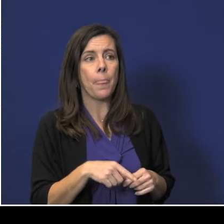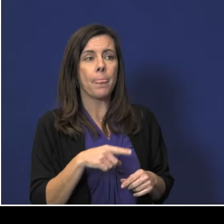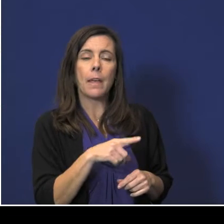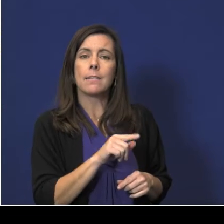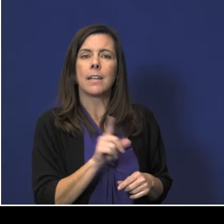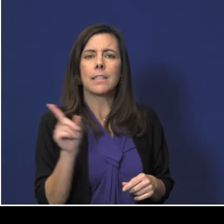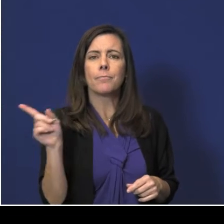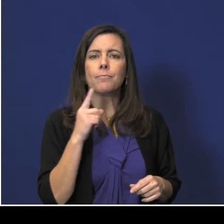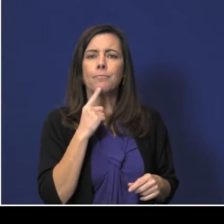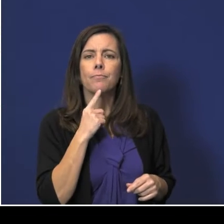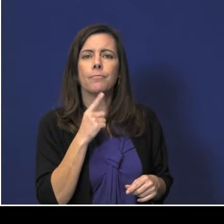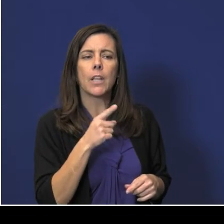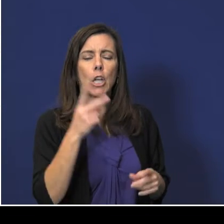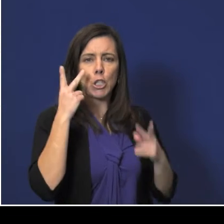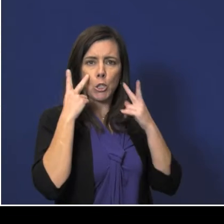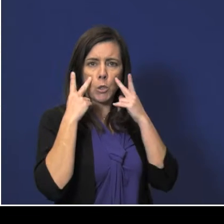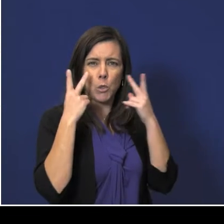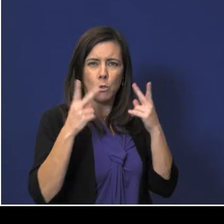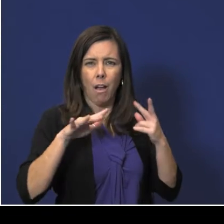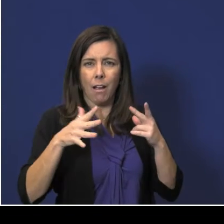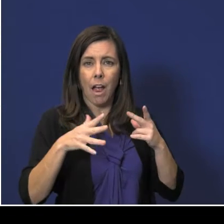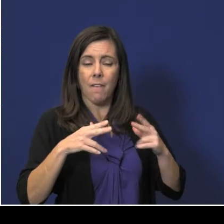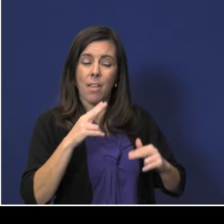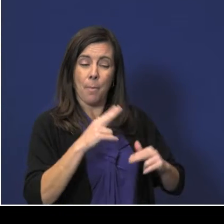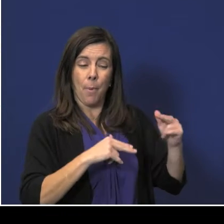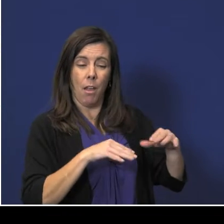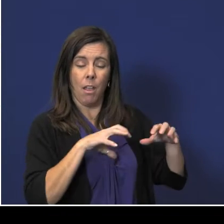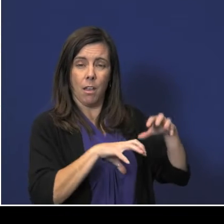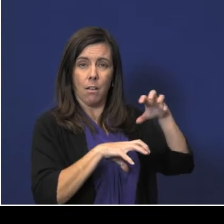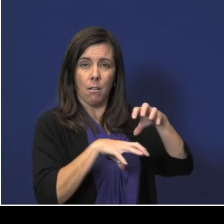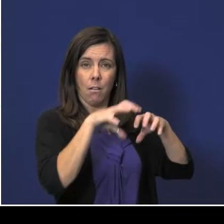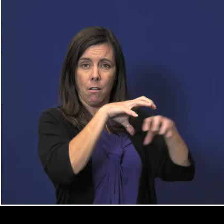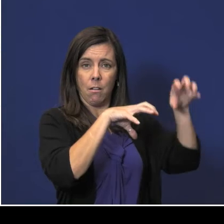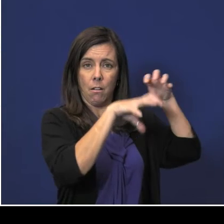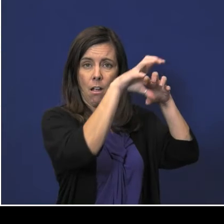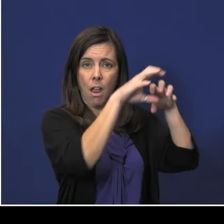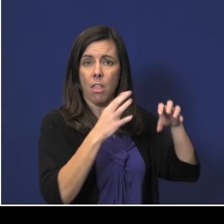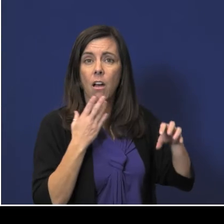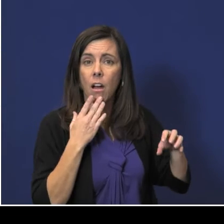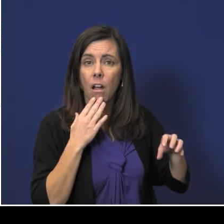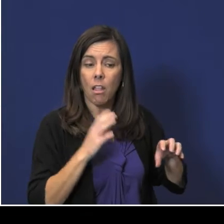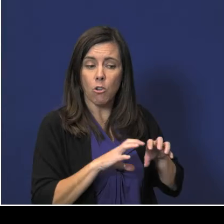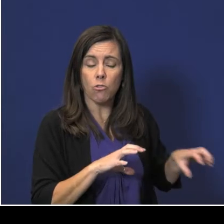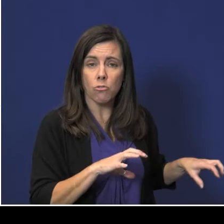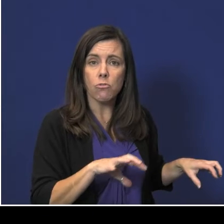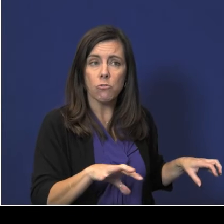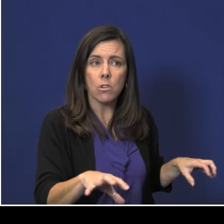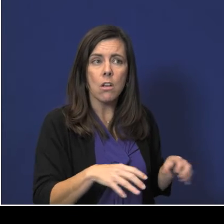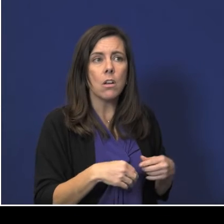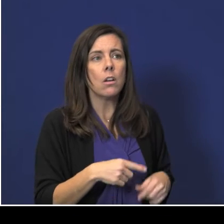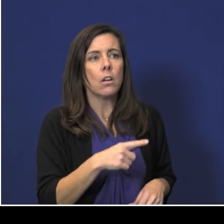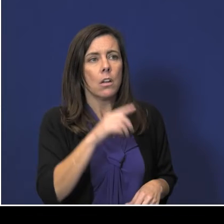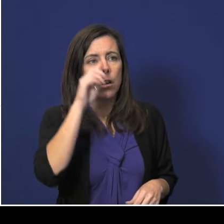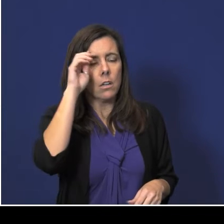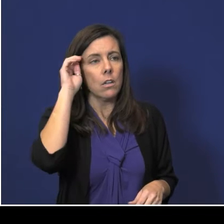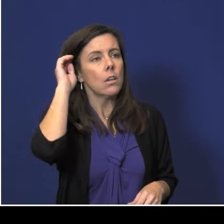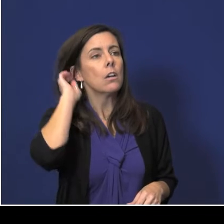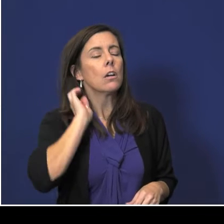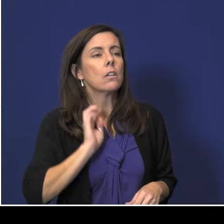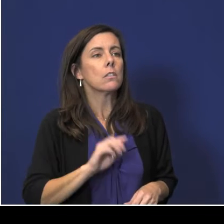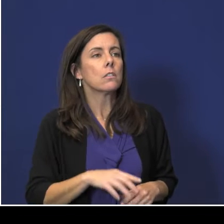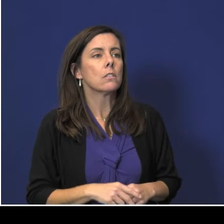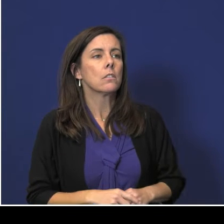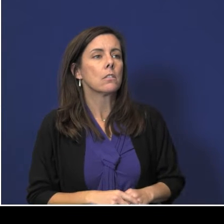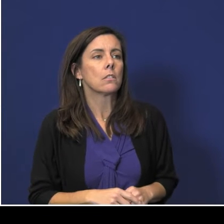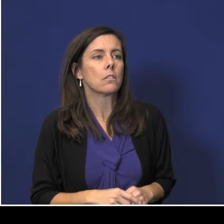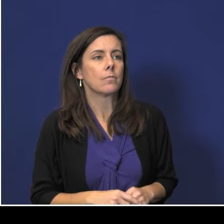mentioning, so you saw kind of the building blocks and how we were through many actually kind of charrettes and layouts. We ended